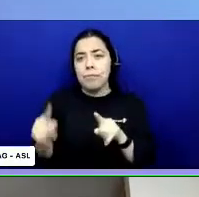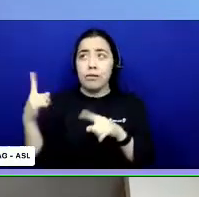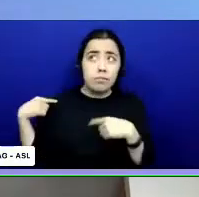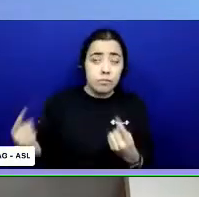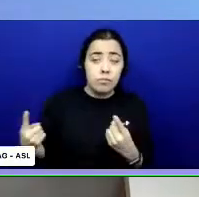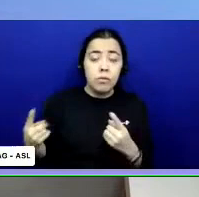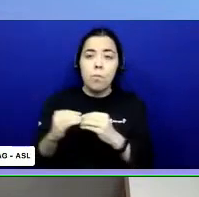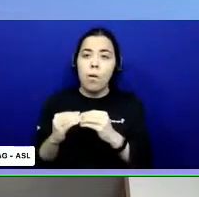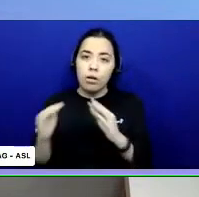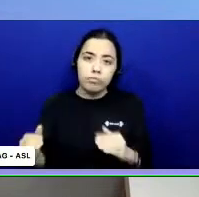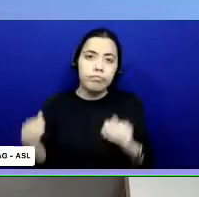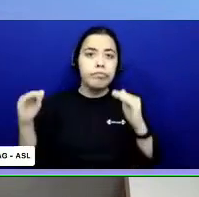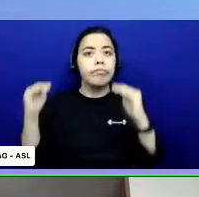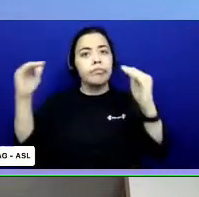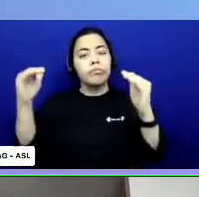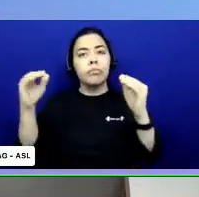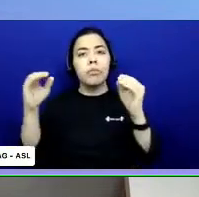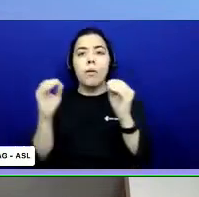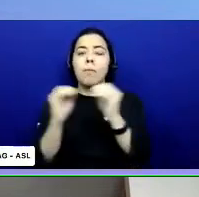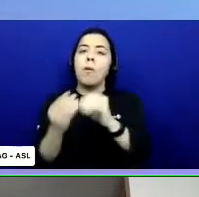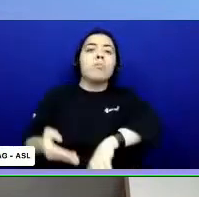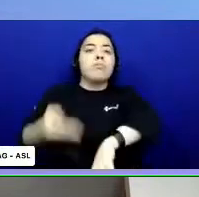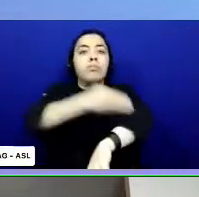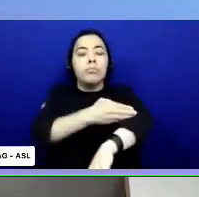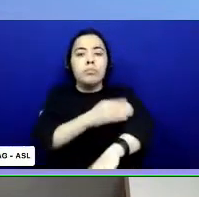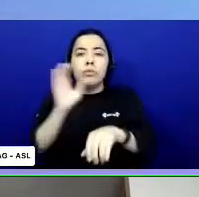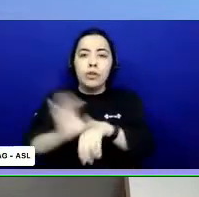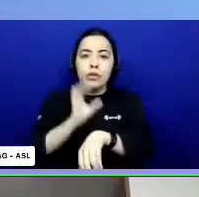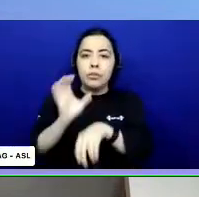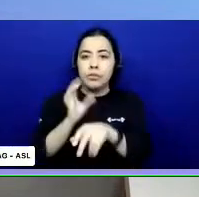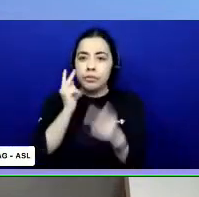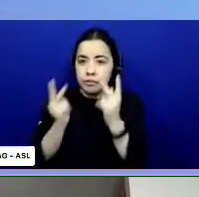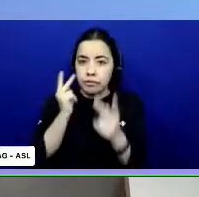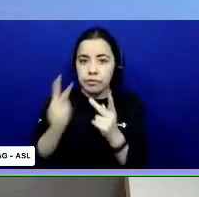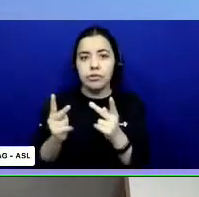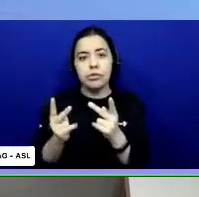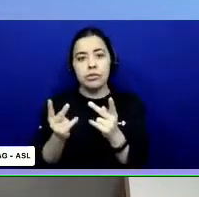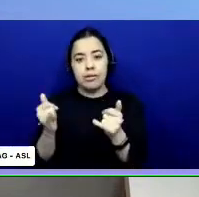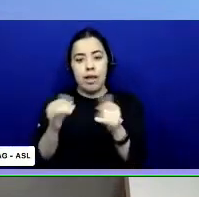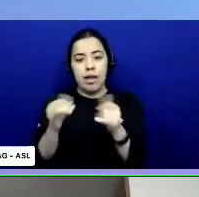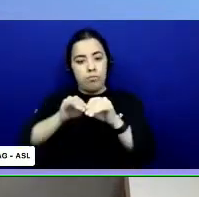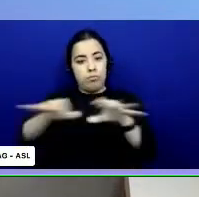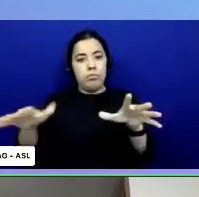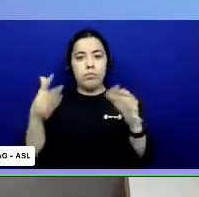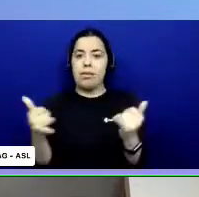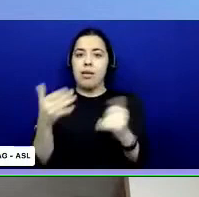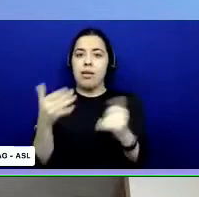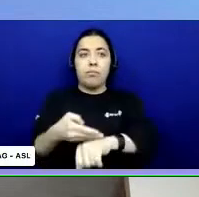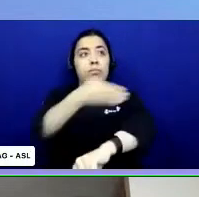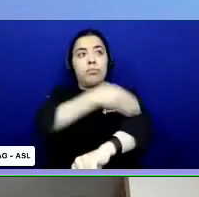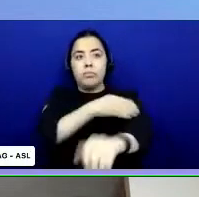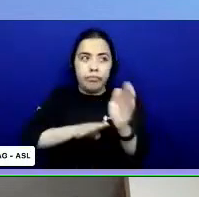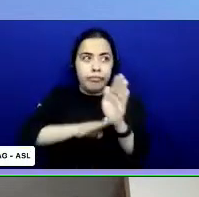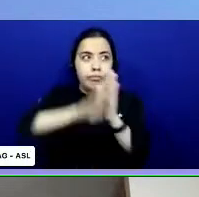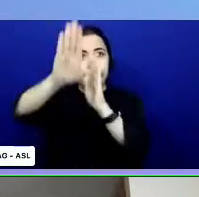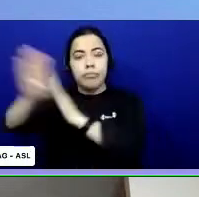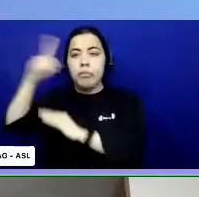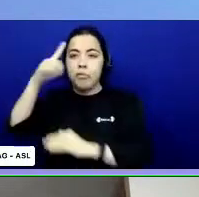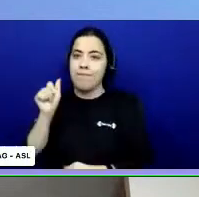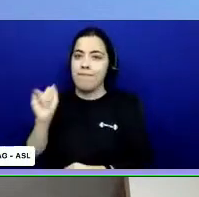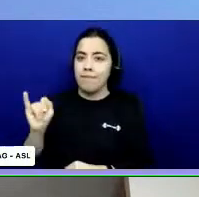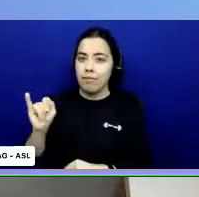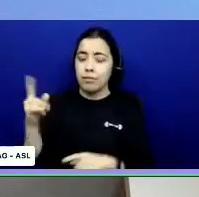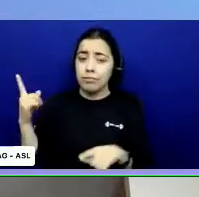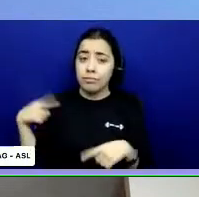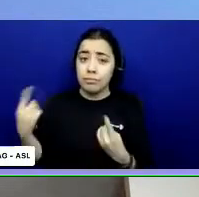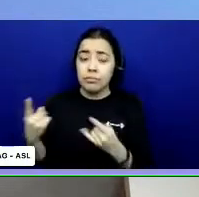advanced approaches to computer vision have come out, and those have really helped drive performance in artificial intelligence. And then finally,